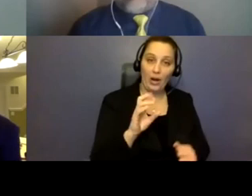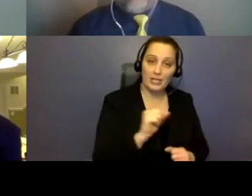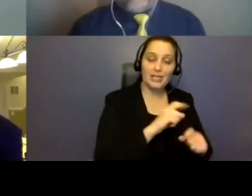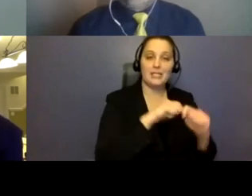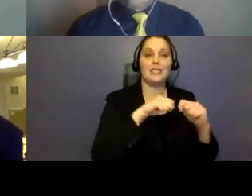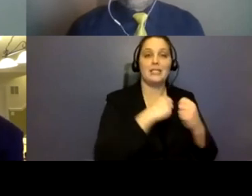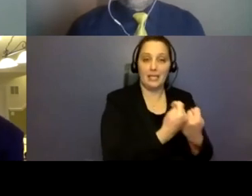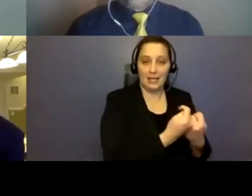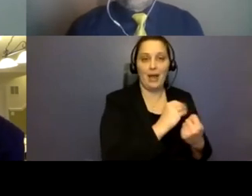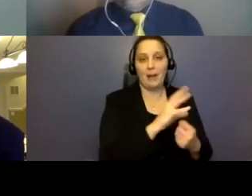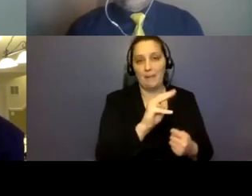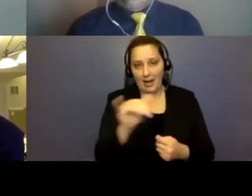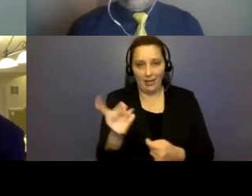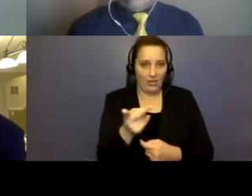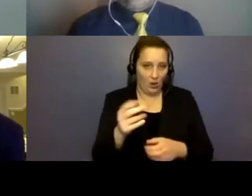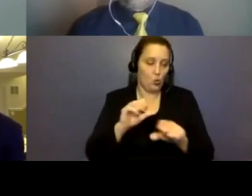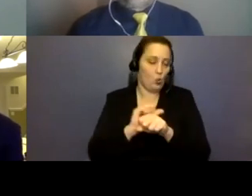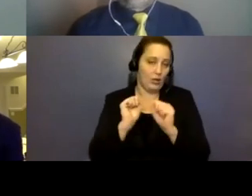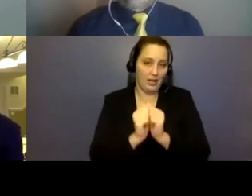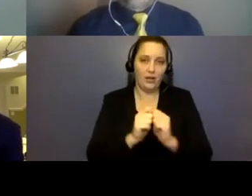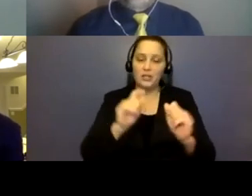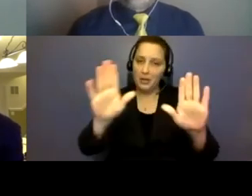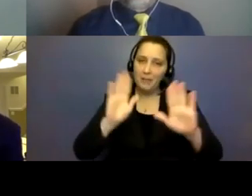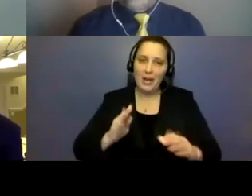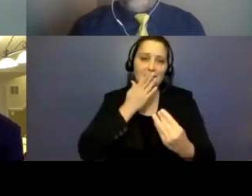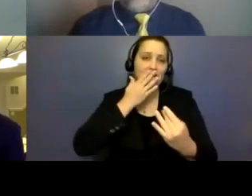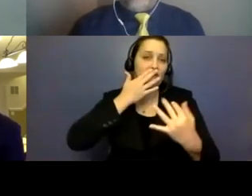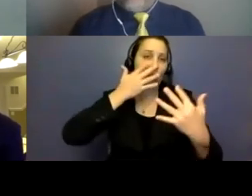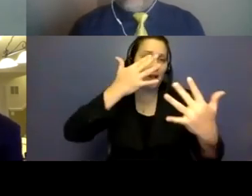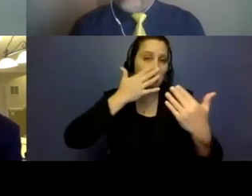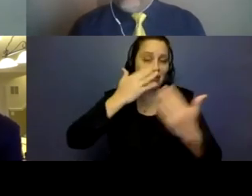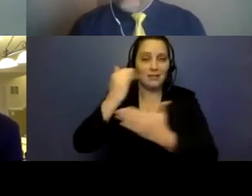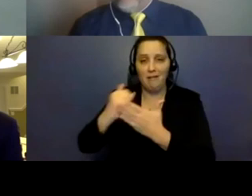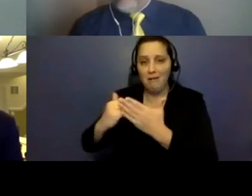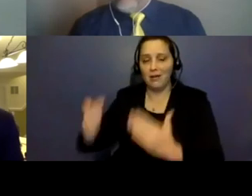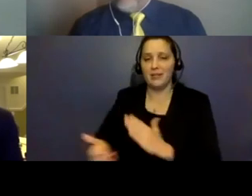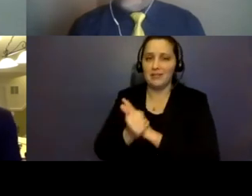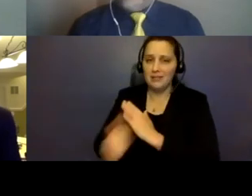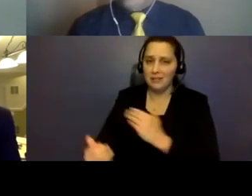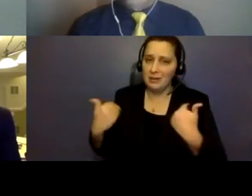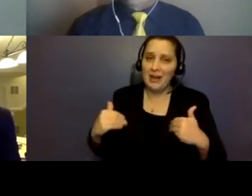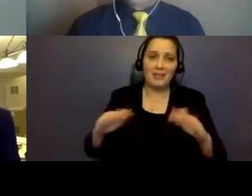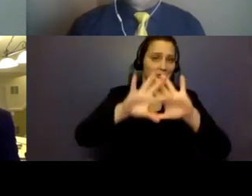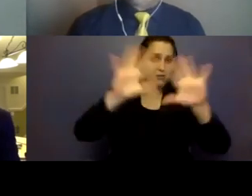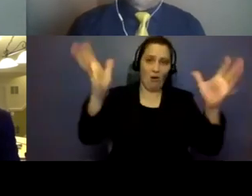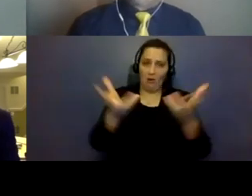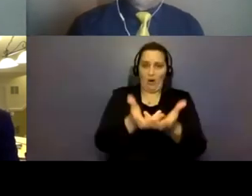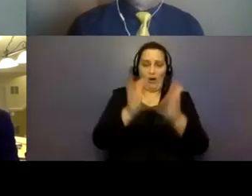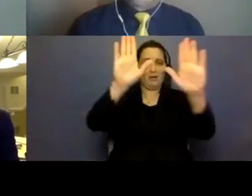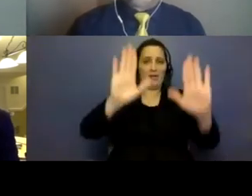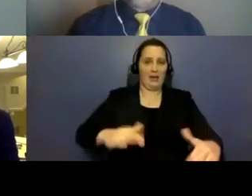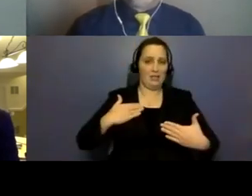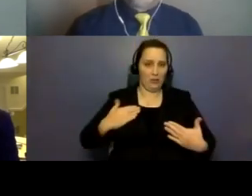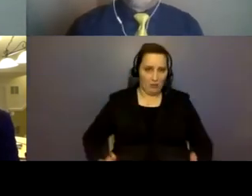Manny. She is an amazing vocalist, an amazing artist, and just an amazing human being. So we are really,